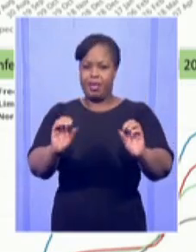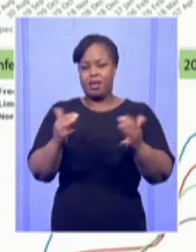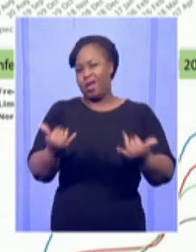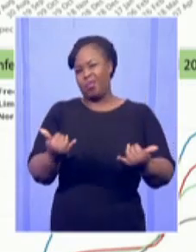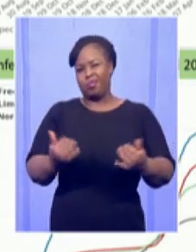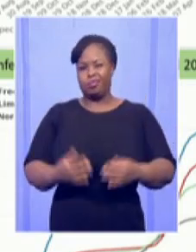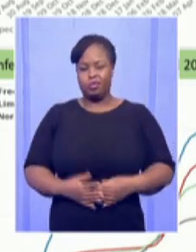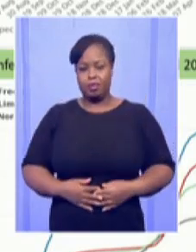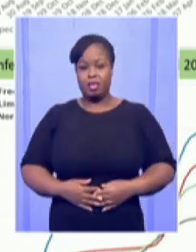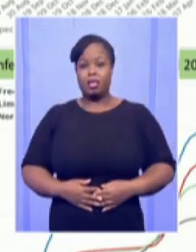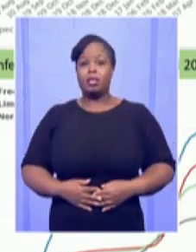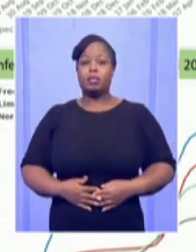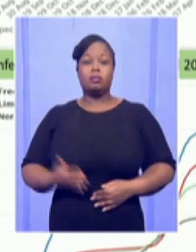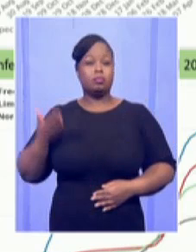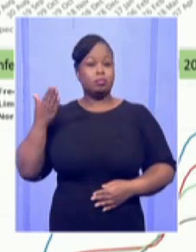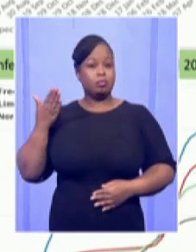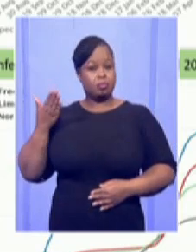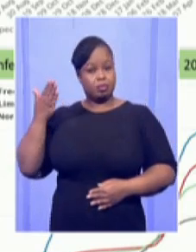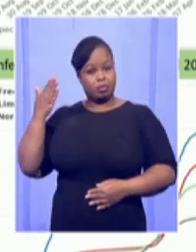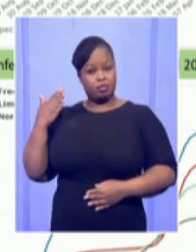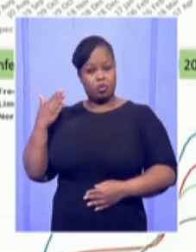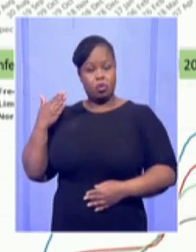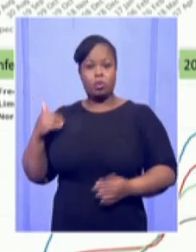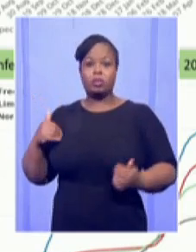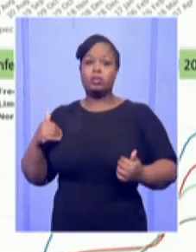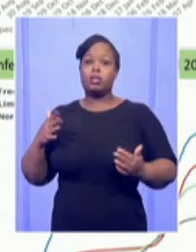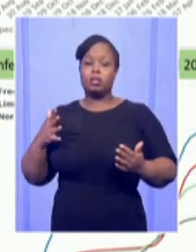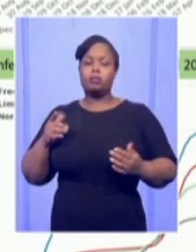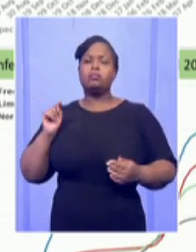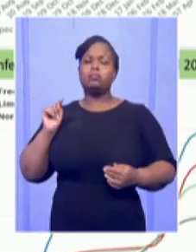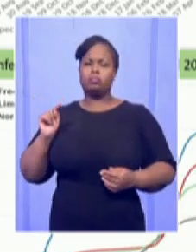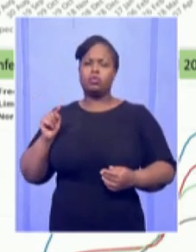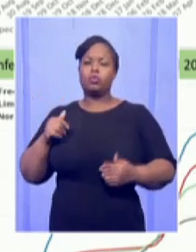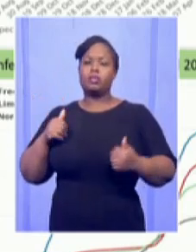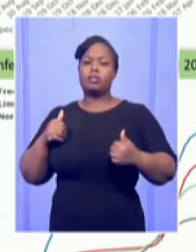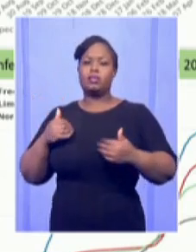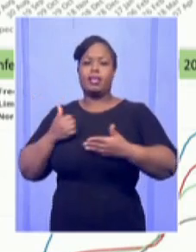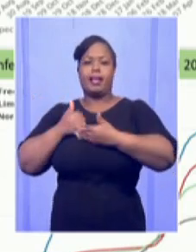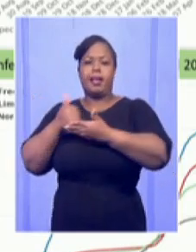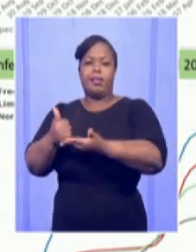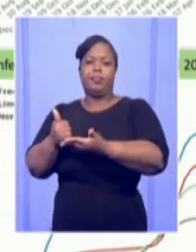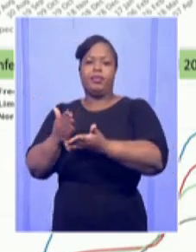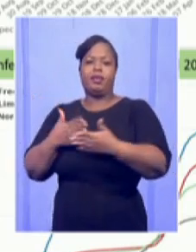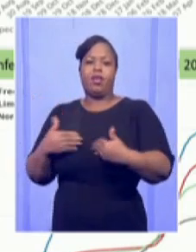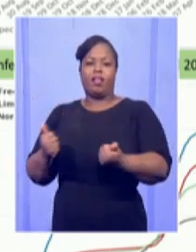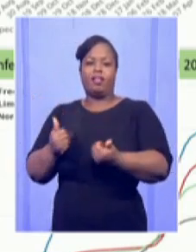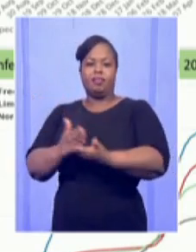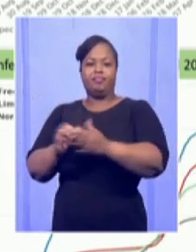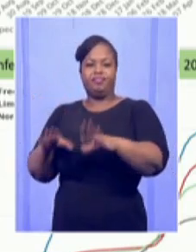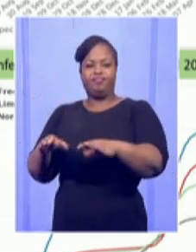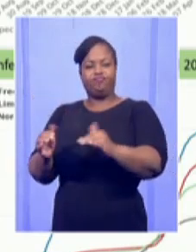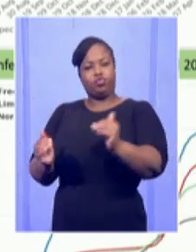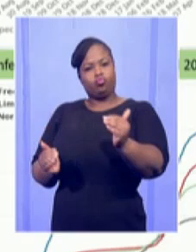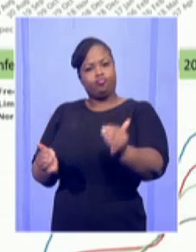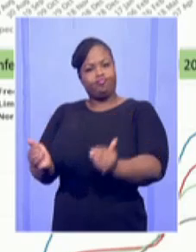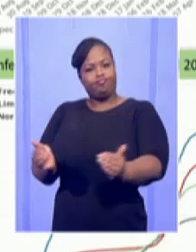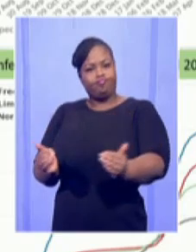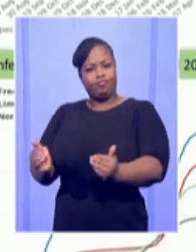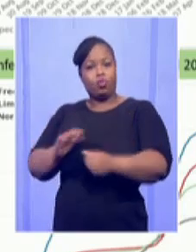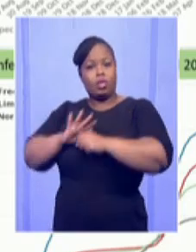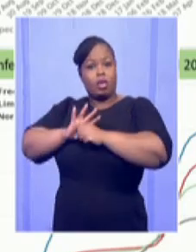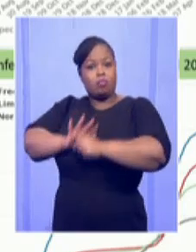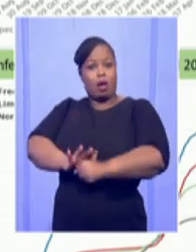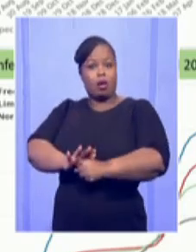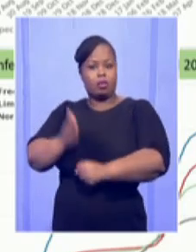The early lockdown, in a sense, it actually helped the health sector to cope with the pressure at first.